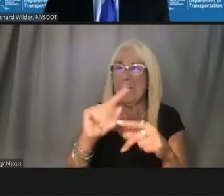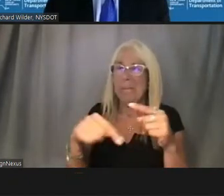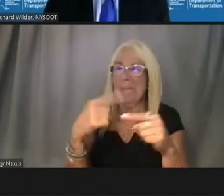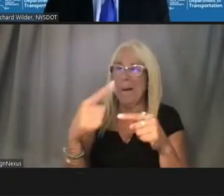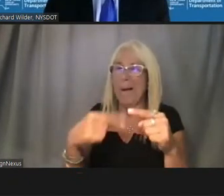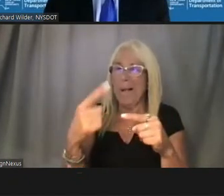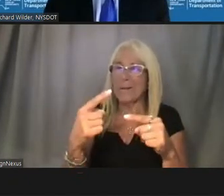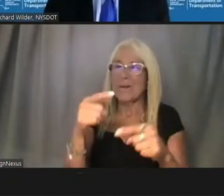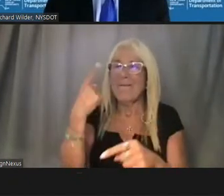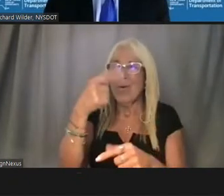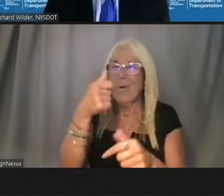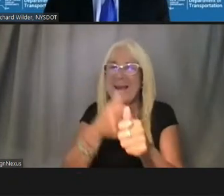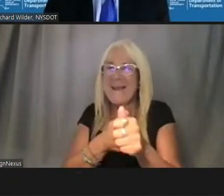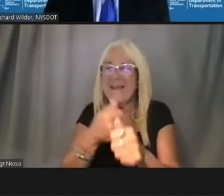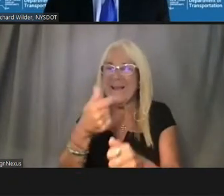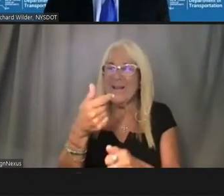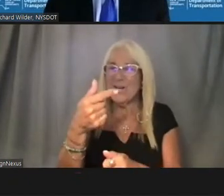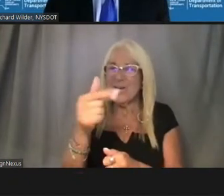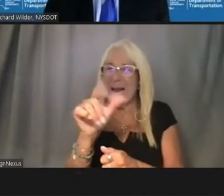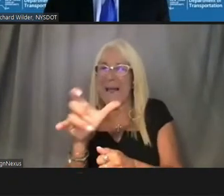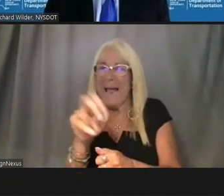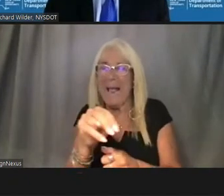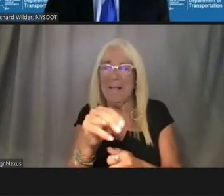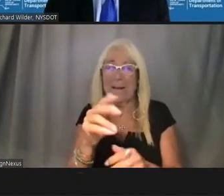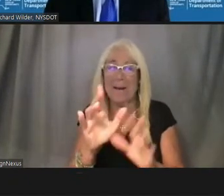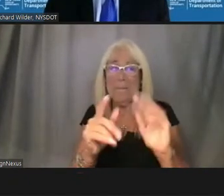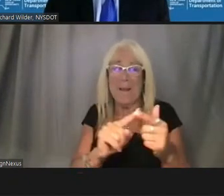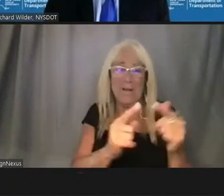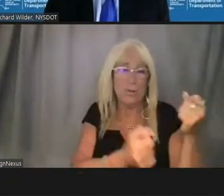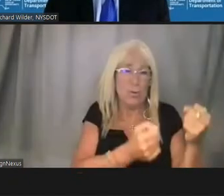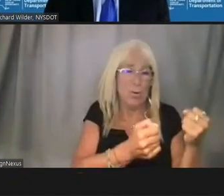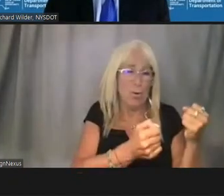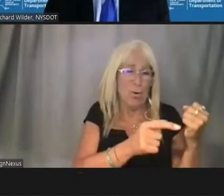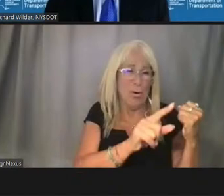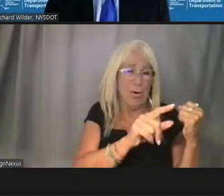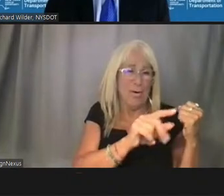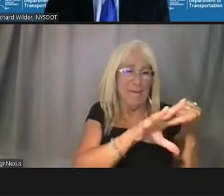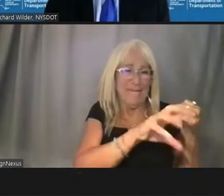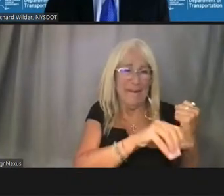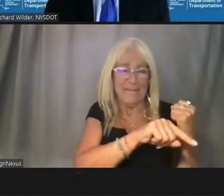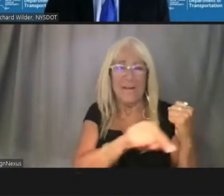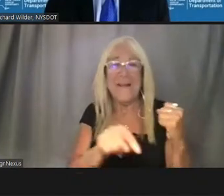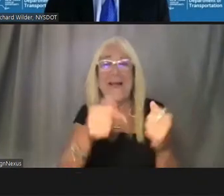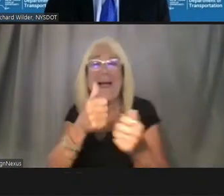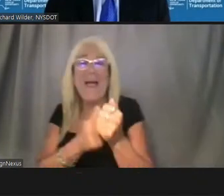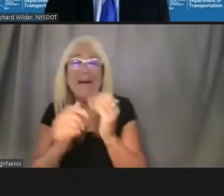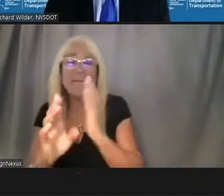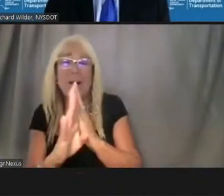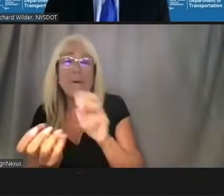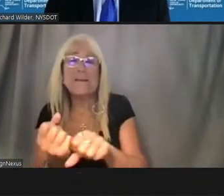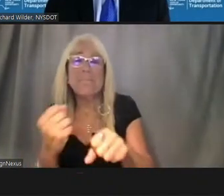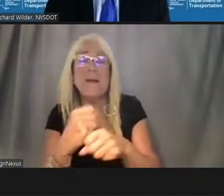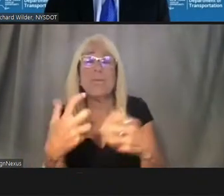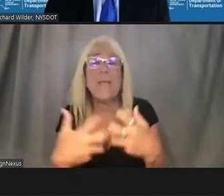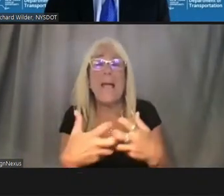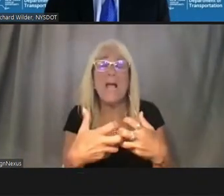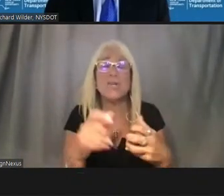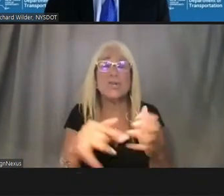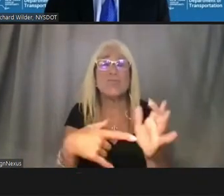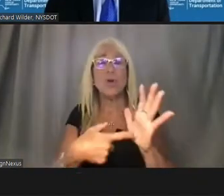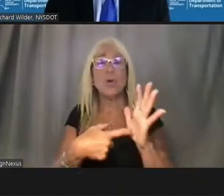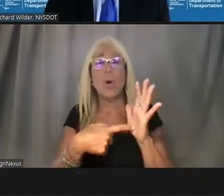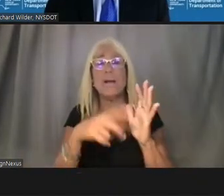30. today's buses however include technology that does even more every bus is manufactured with an engine that requires